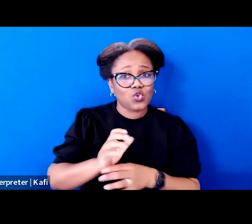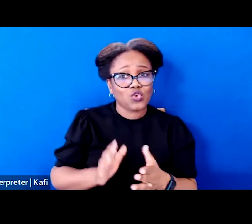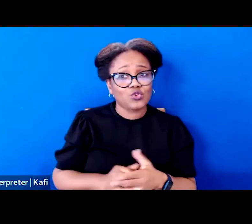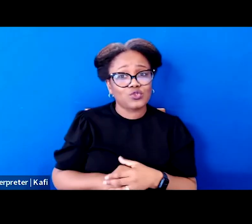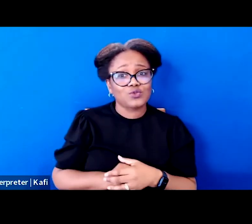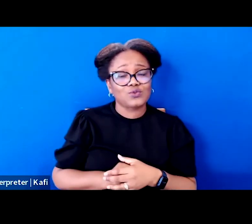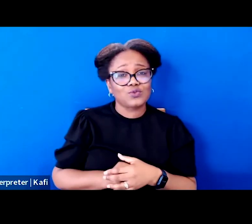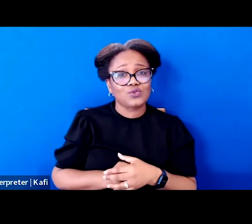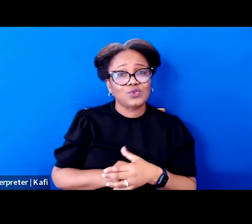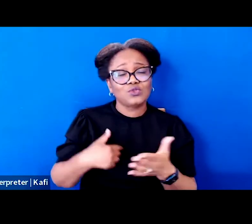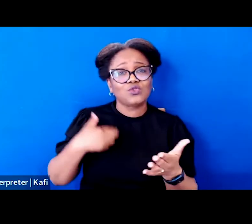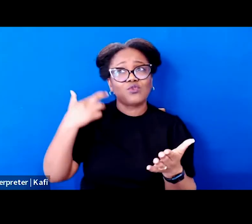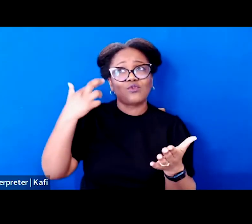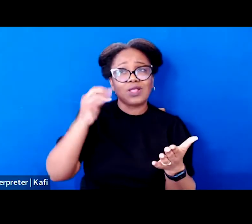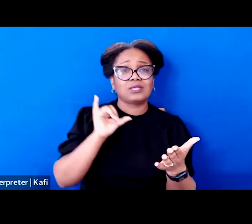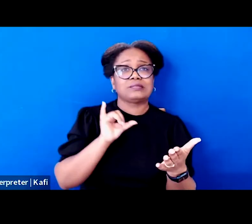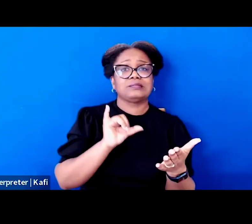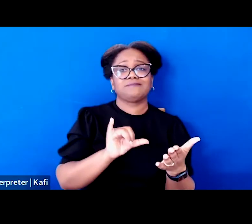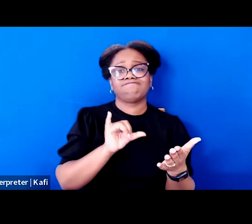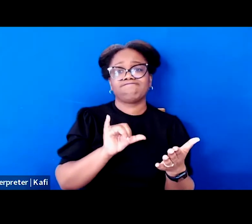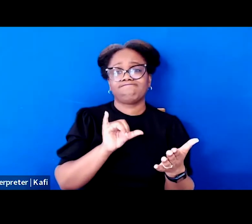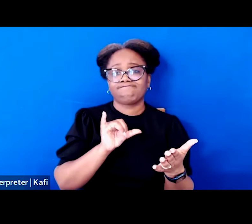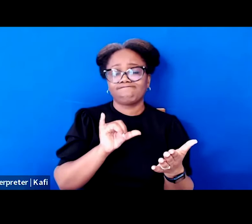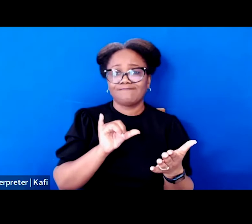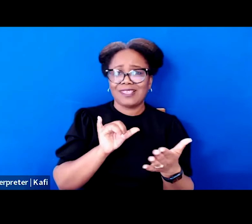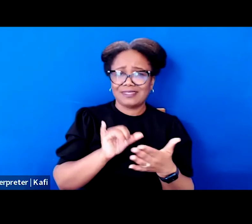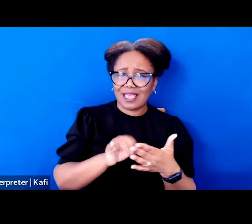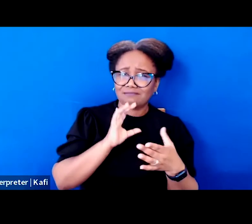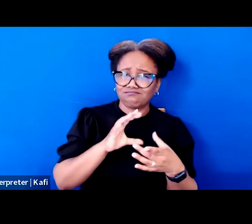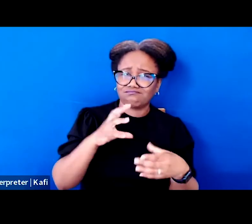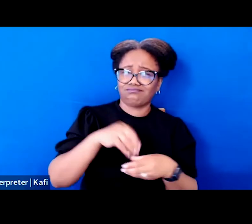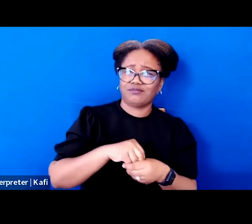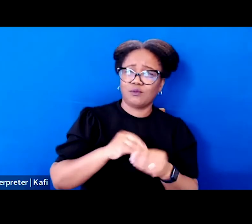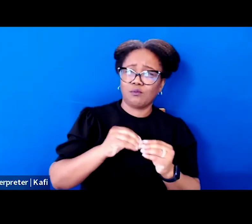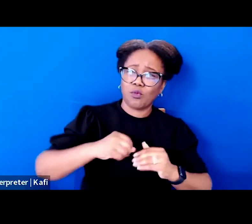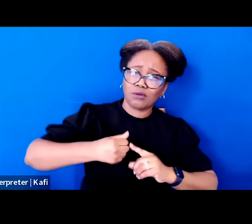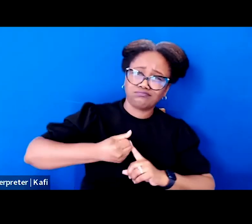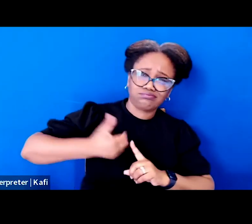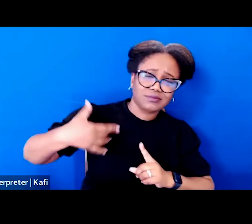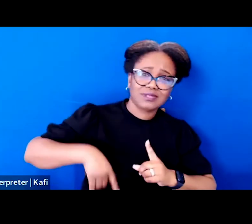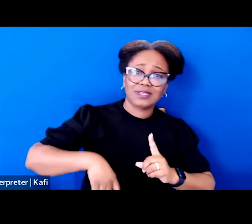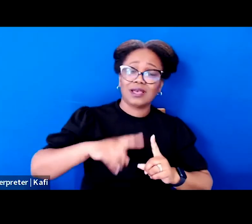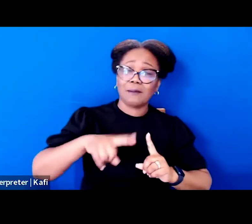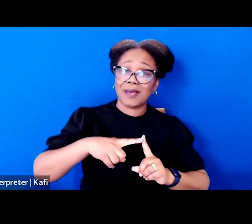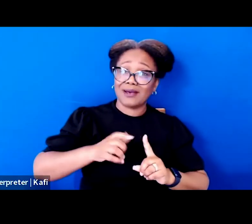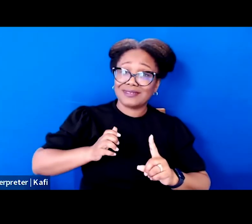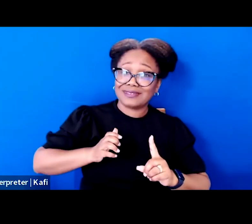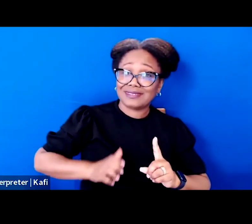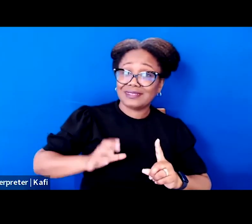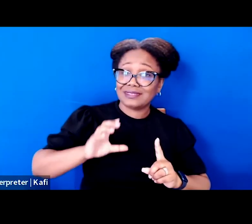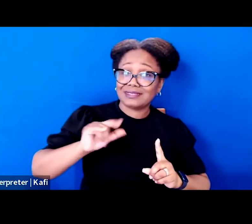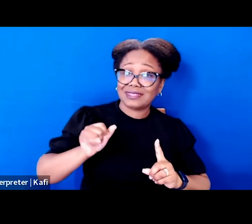about citizenship, it's also about labor, and it's also about an anti-sex